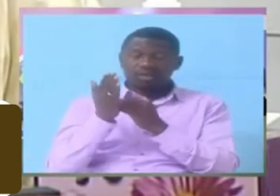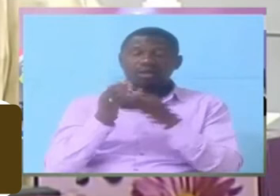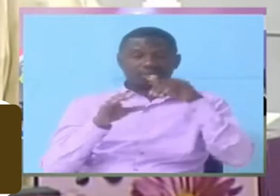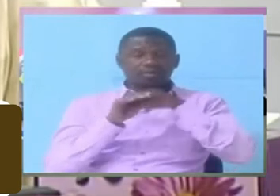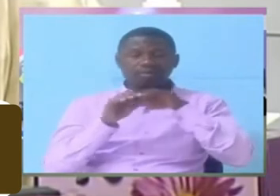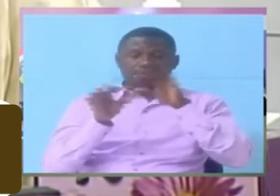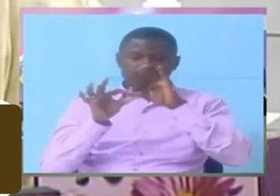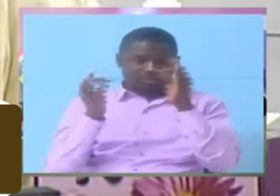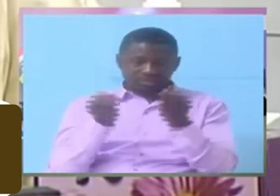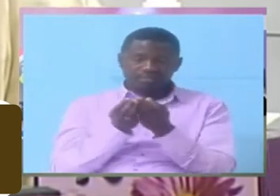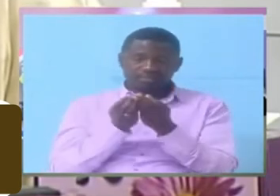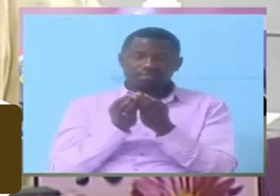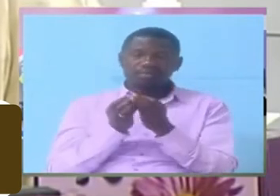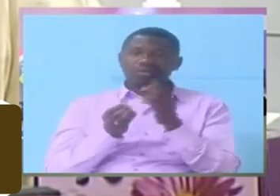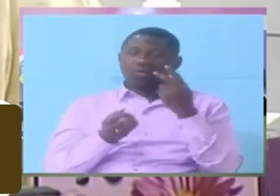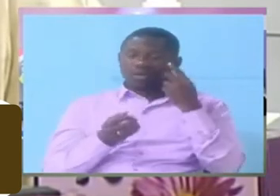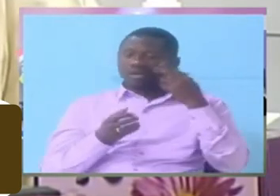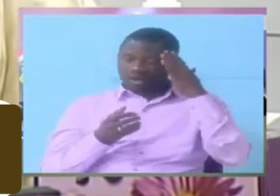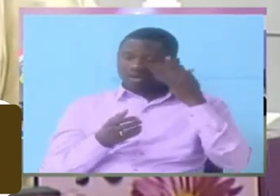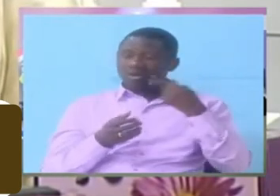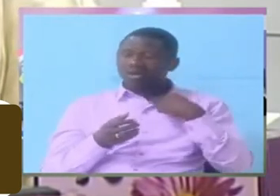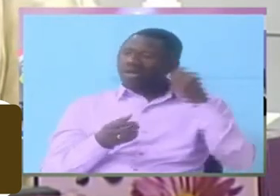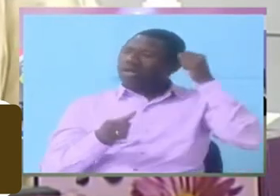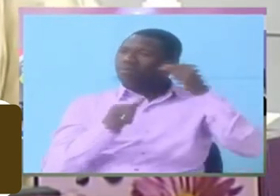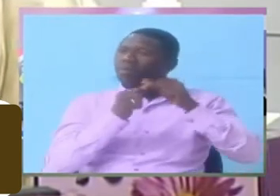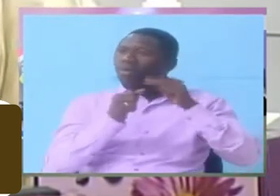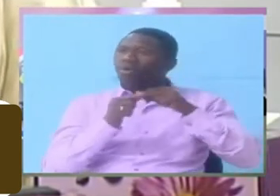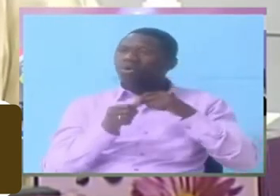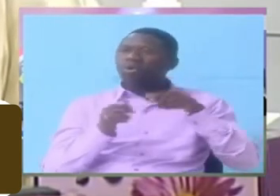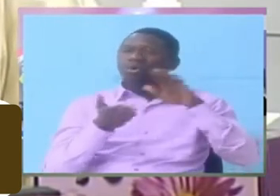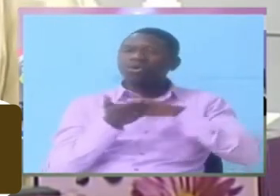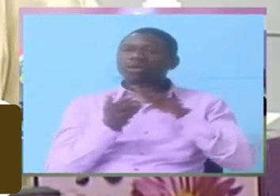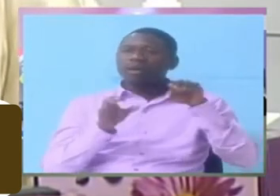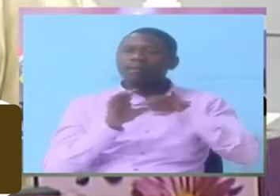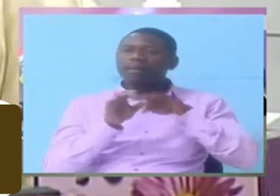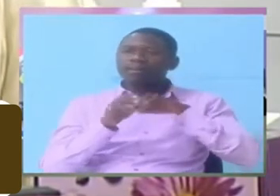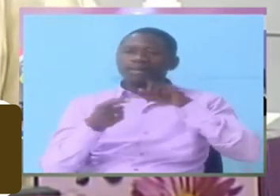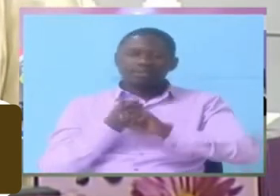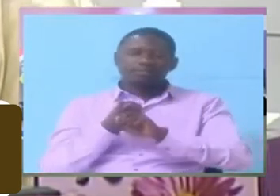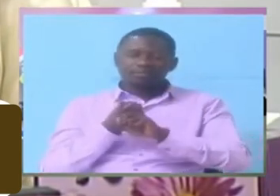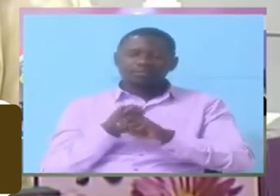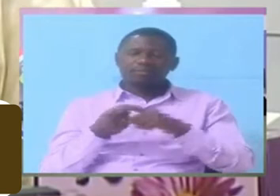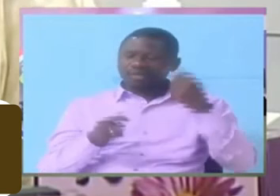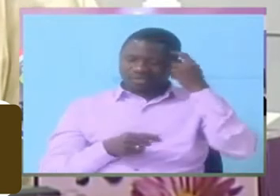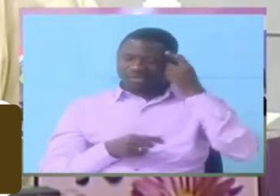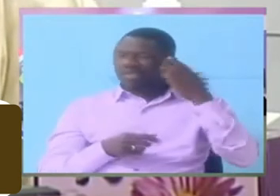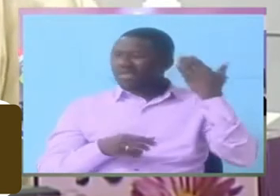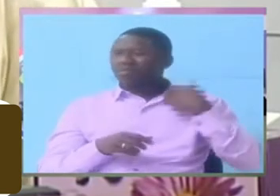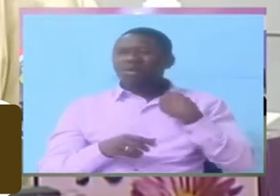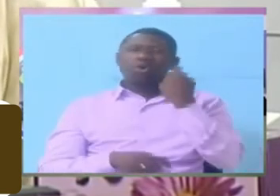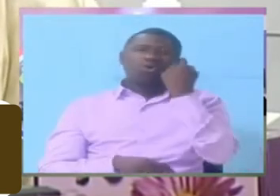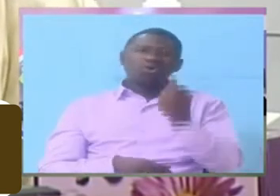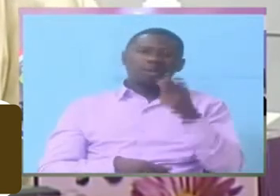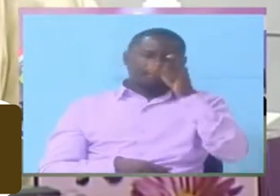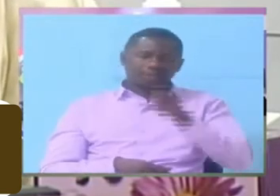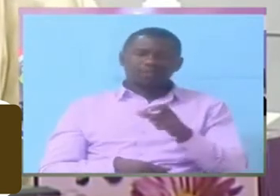at this thing, I now reflect on the membership. But I think I'm the only person who was not here at the time. Bring ya